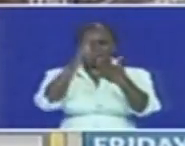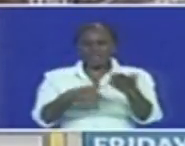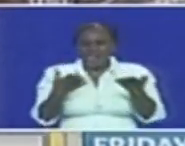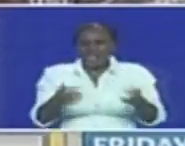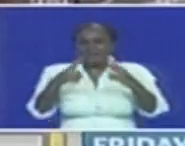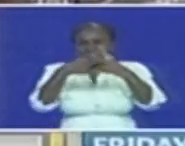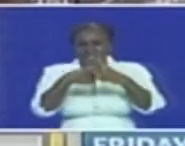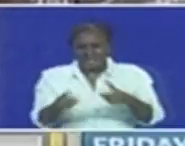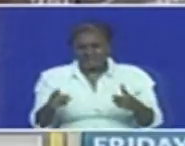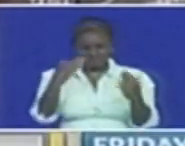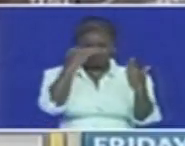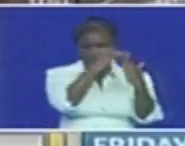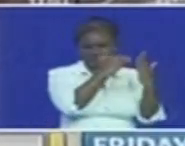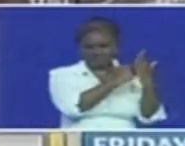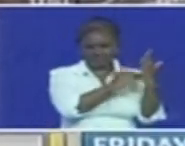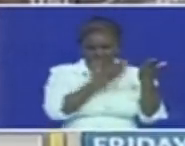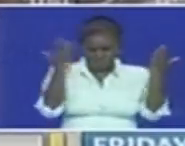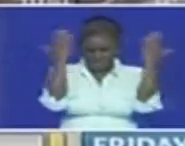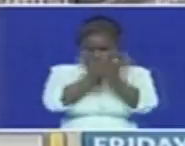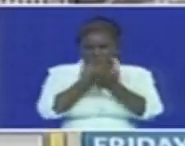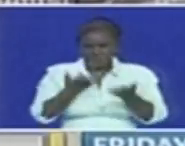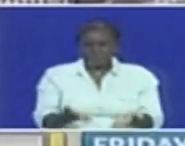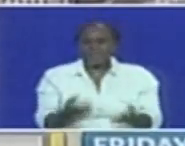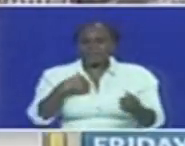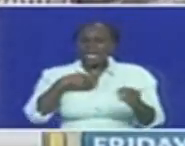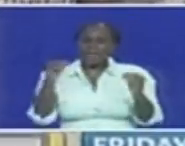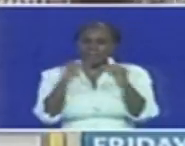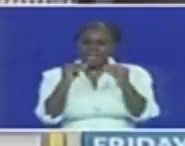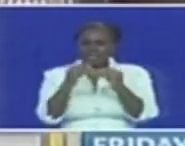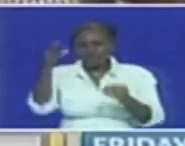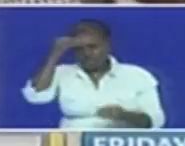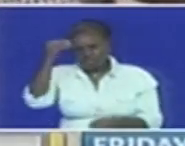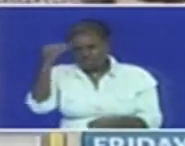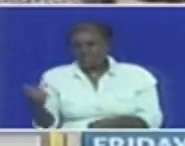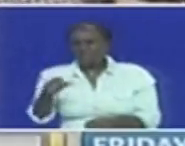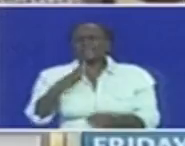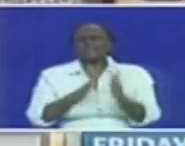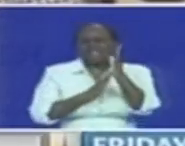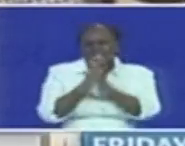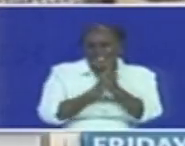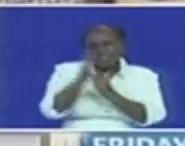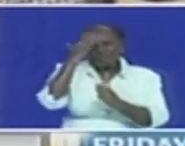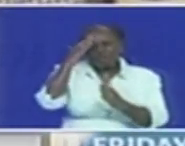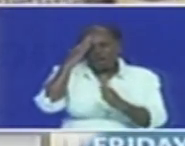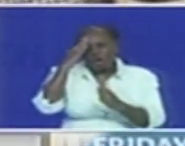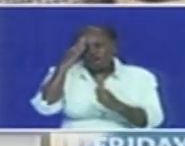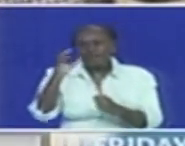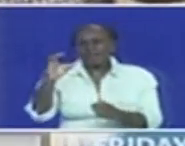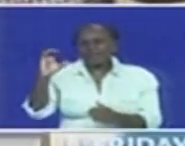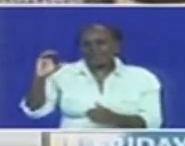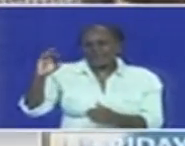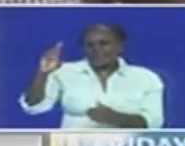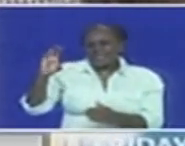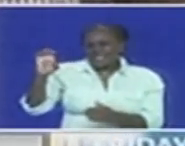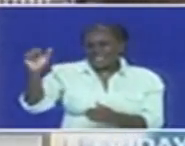with tonight's lesson. And I met a couple of students who are very eager to learn. Do we say sacred